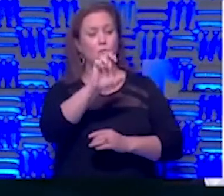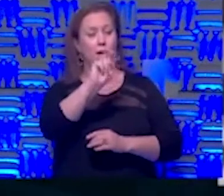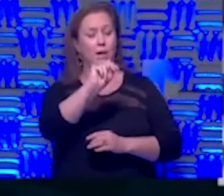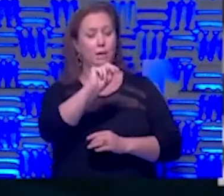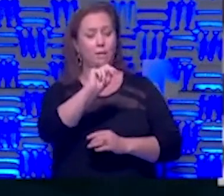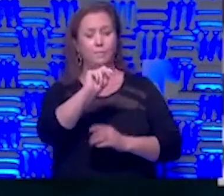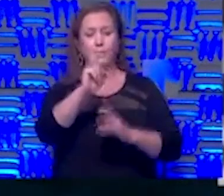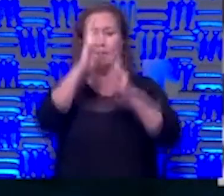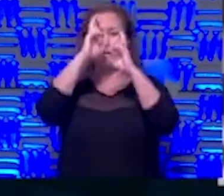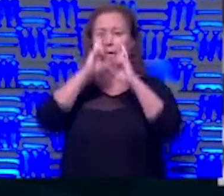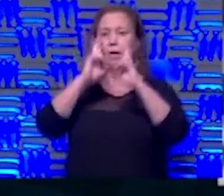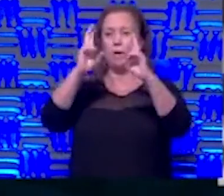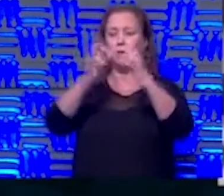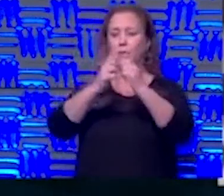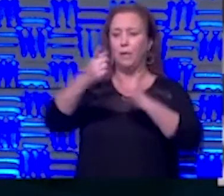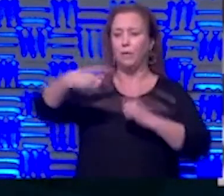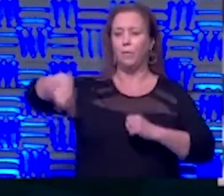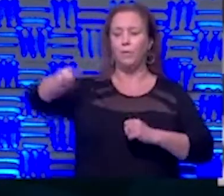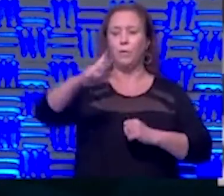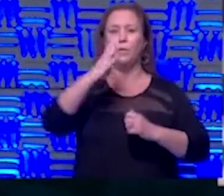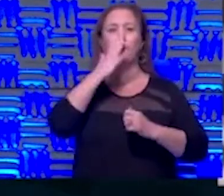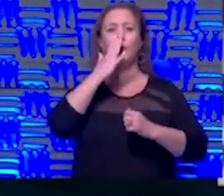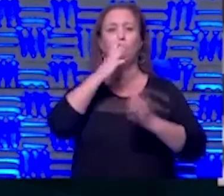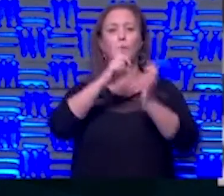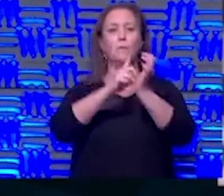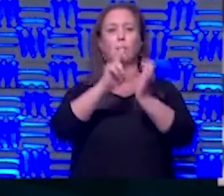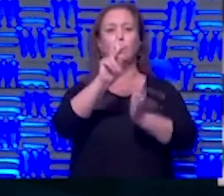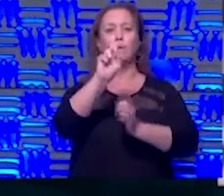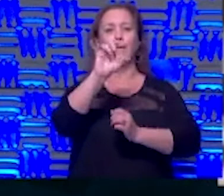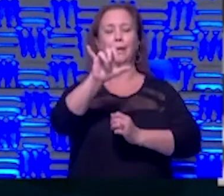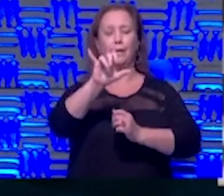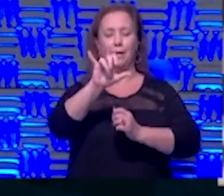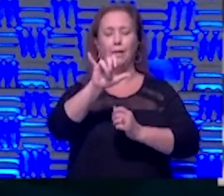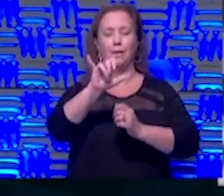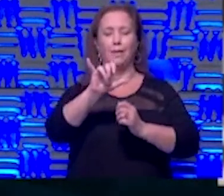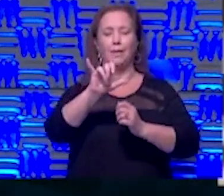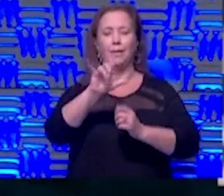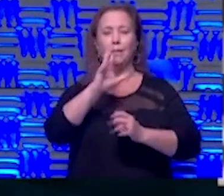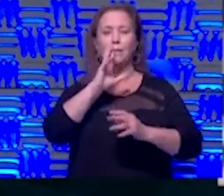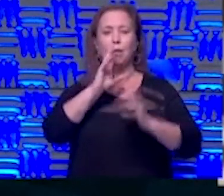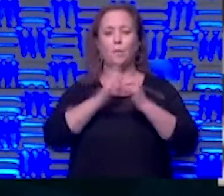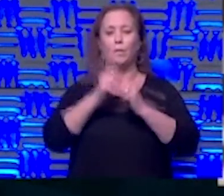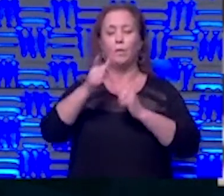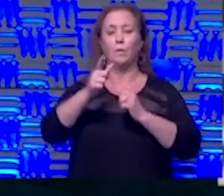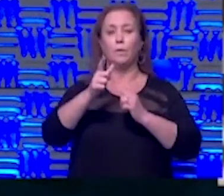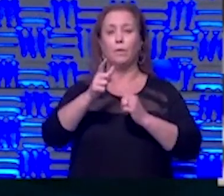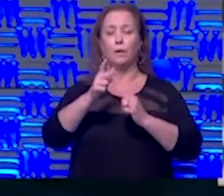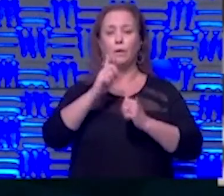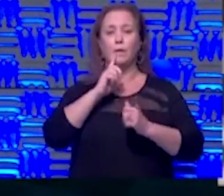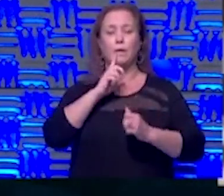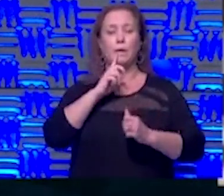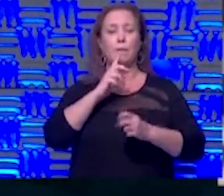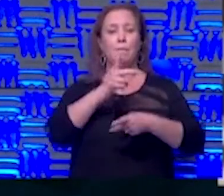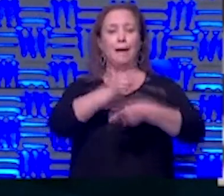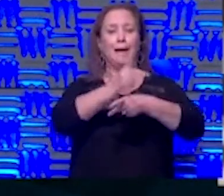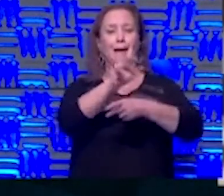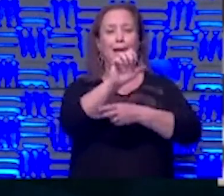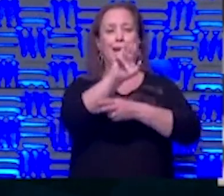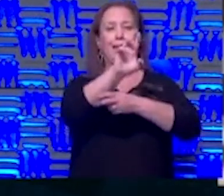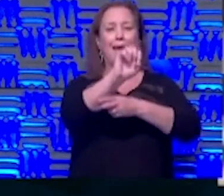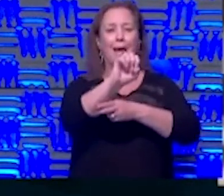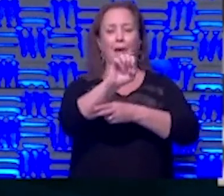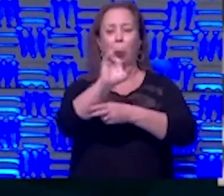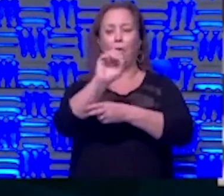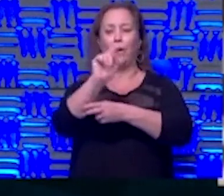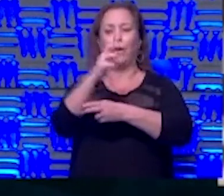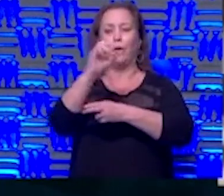Honored to be with all of you. Thank you, Dr. Key, for the chance to get acquainted with you. My care and treatment at orthopedics at KU has